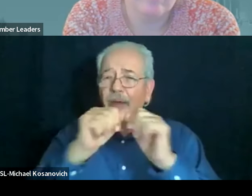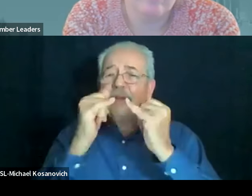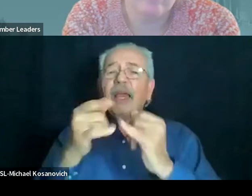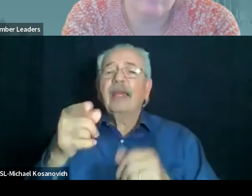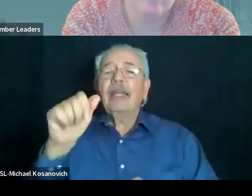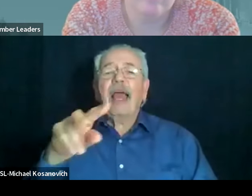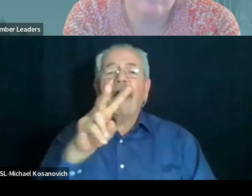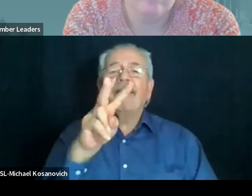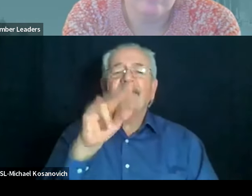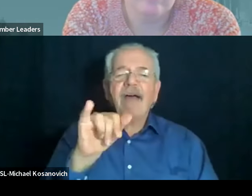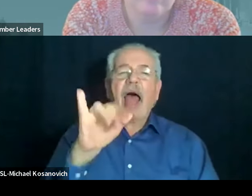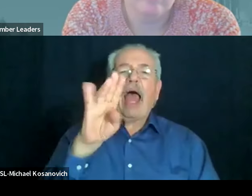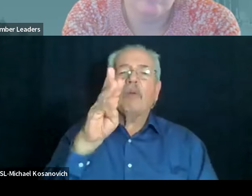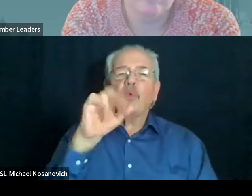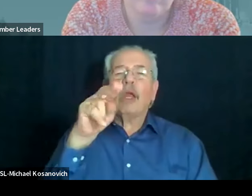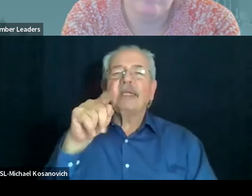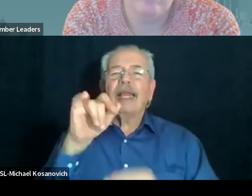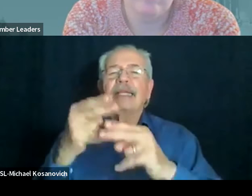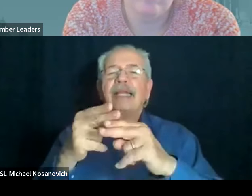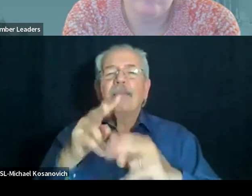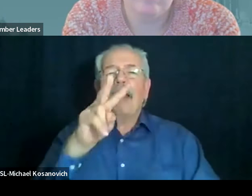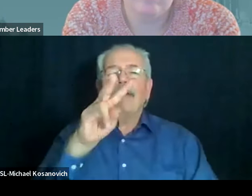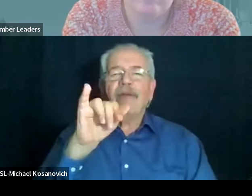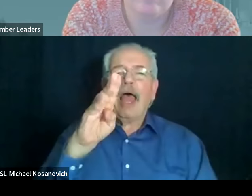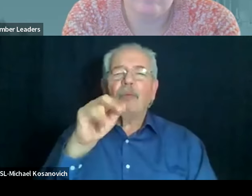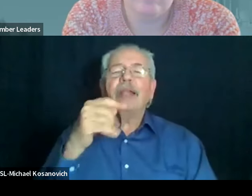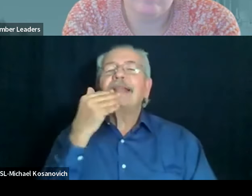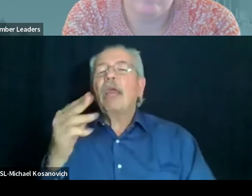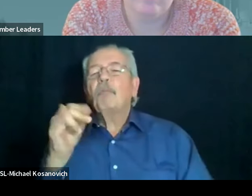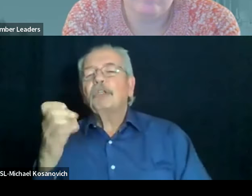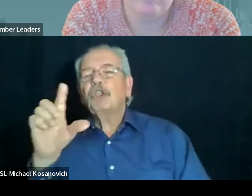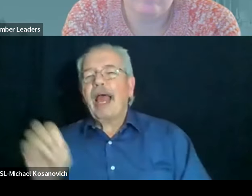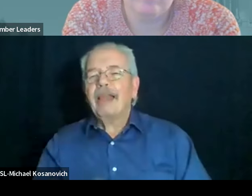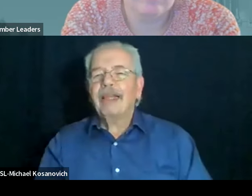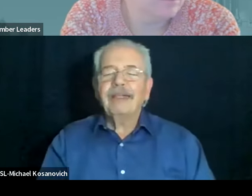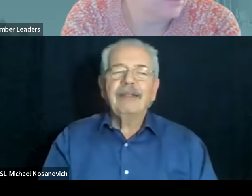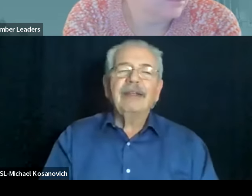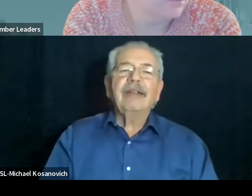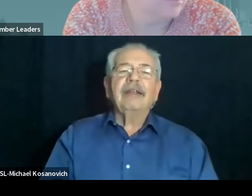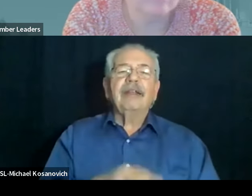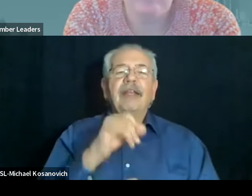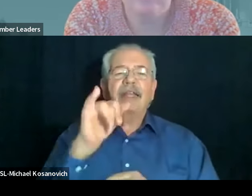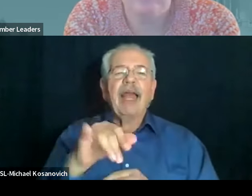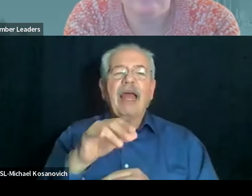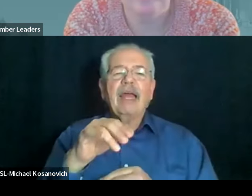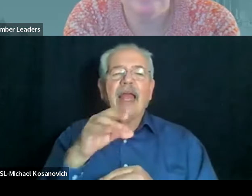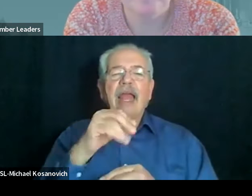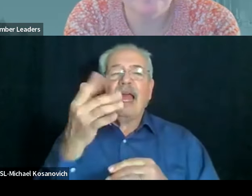it's Vibrant on behalf. Vibrant. Thank you. Yeah. Thanks, Michelle. Yes. So yes, the Vibrant platform, and